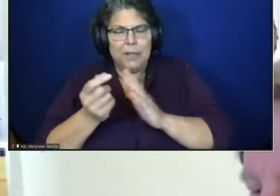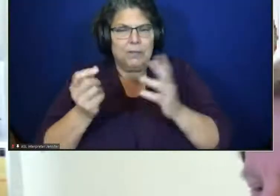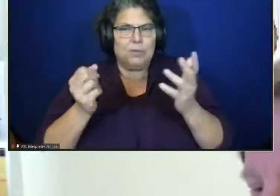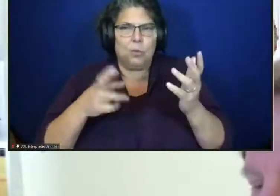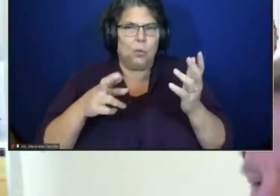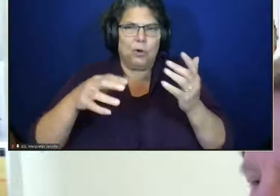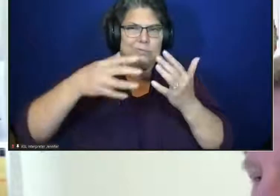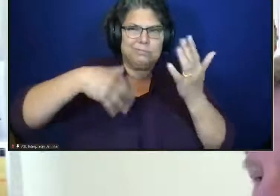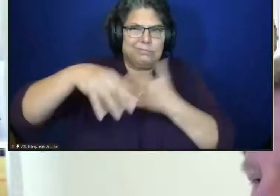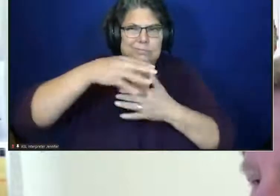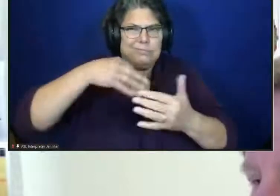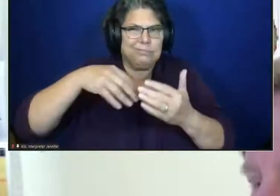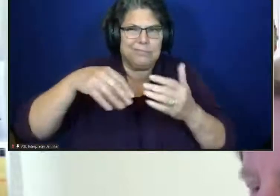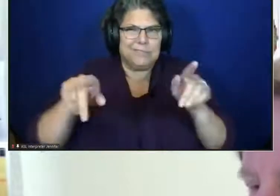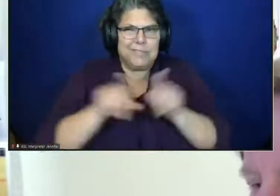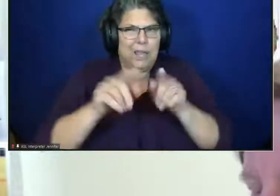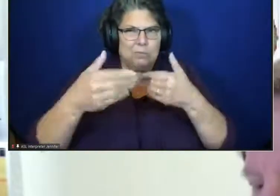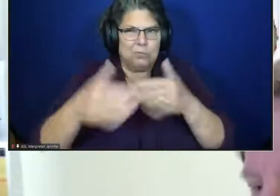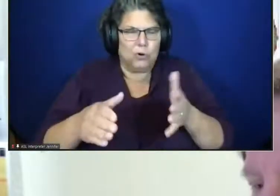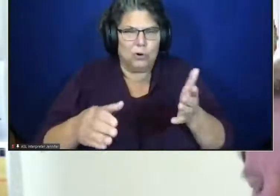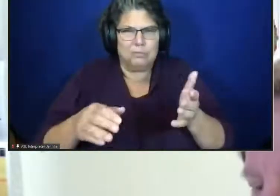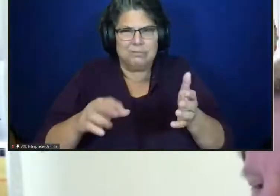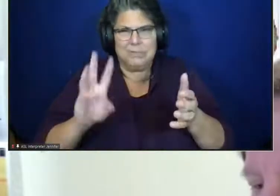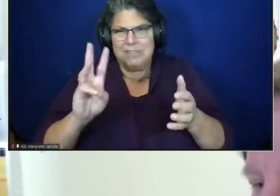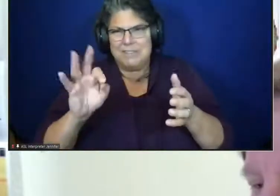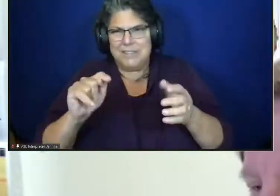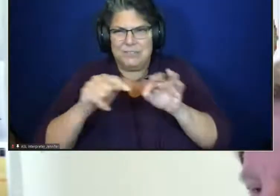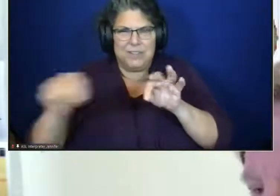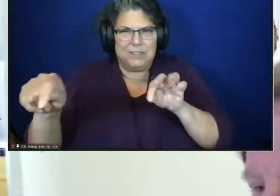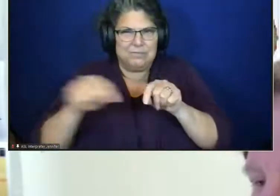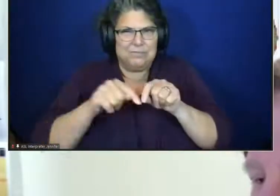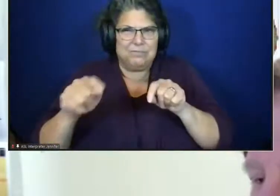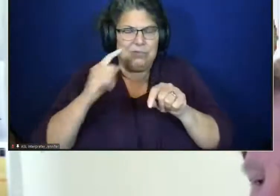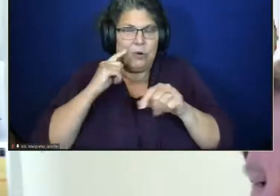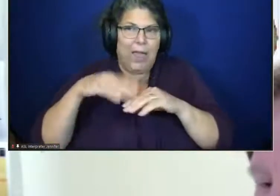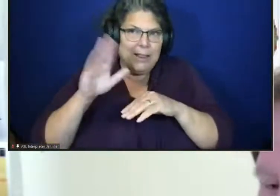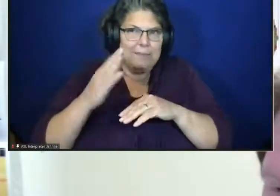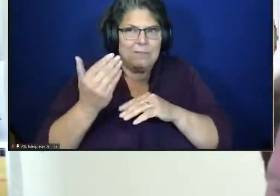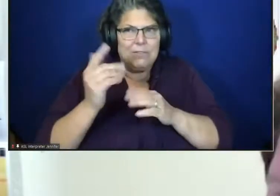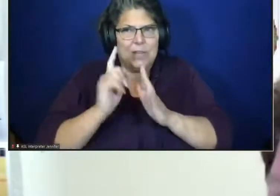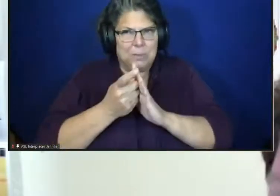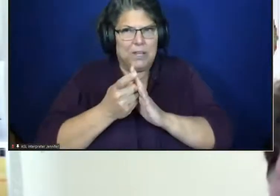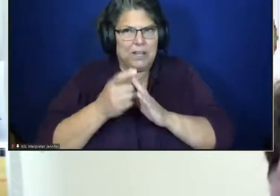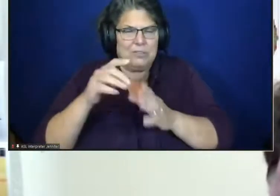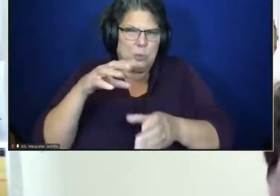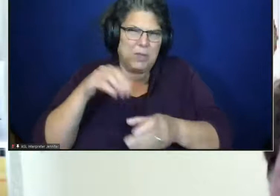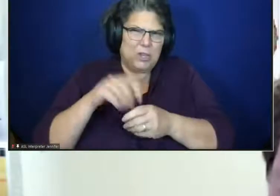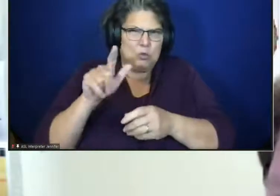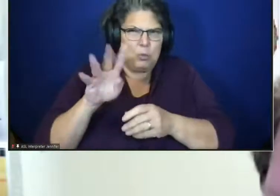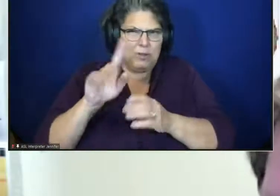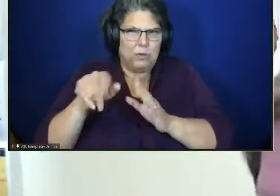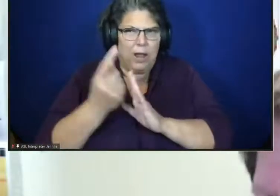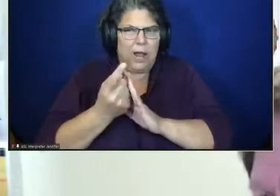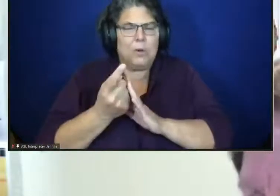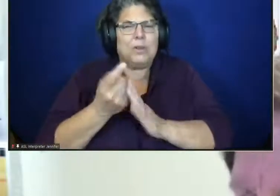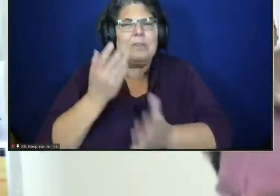within 6 feet for at least 15 minutes in a 24-hour period, and they likely have passed